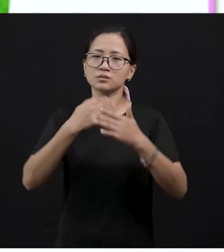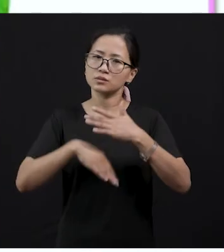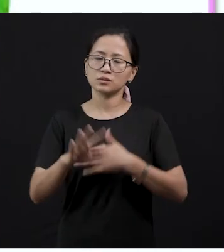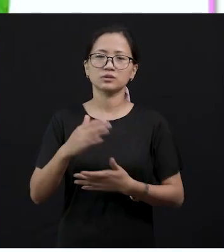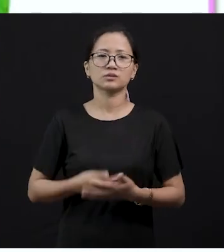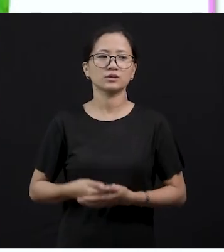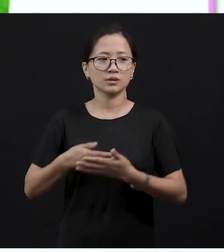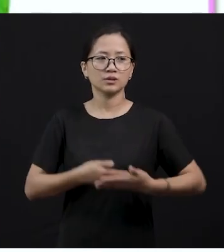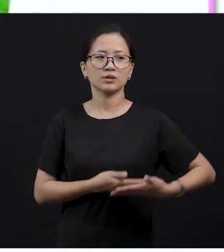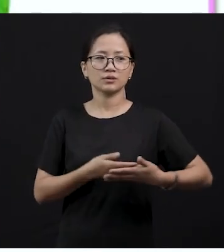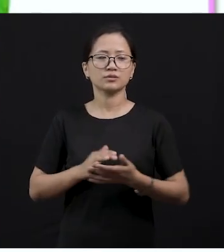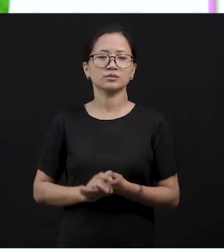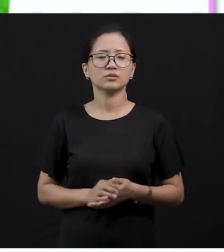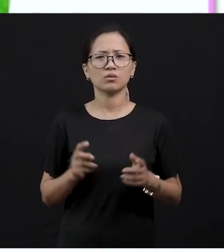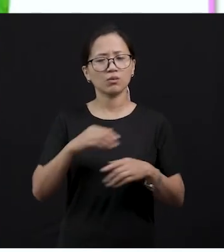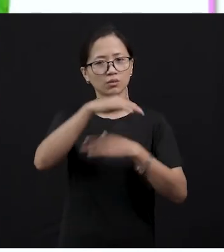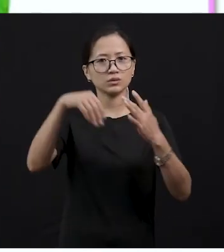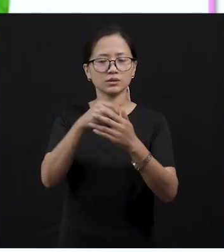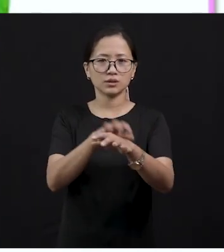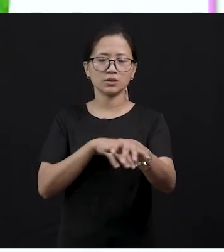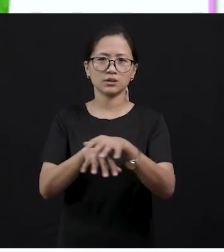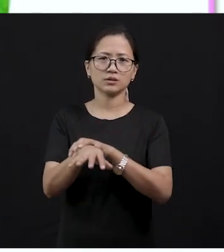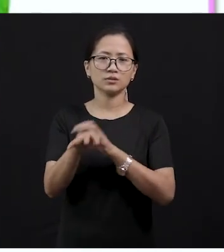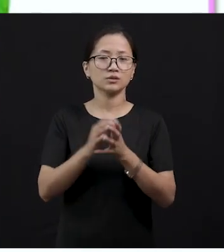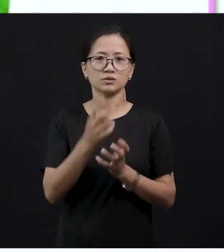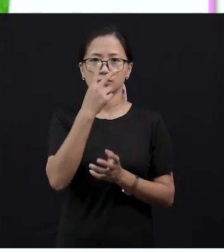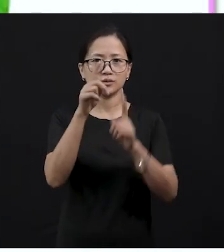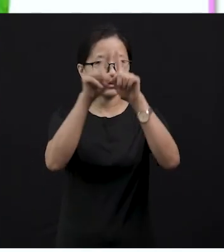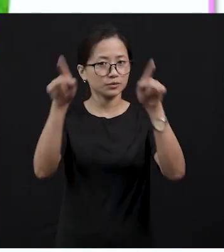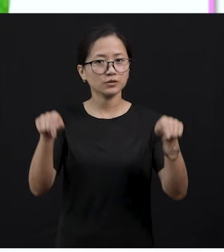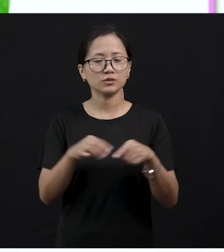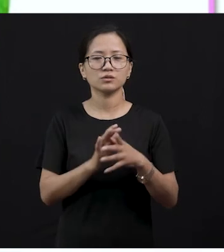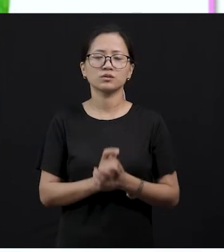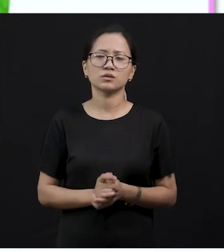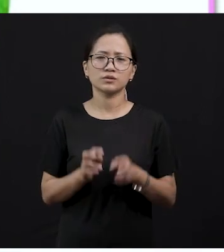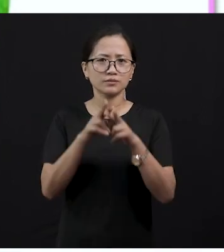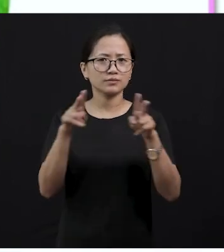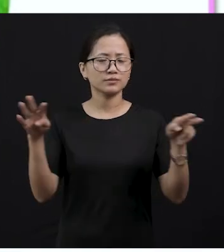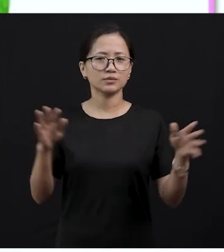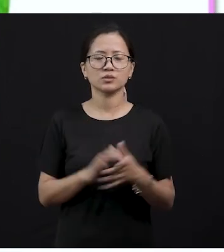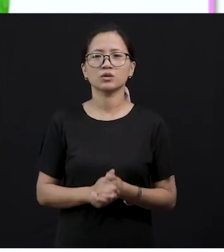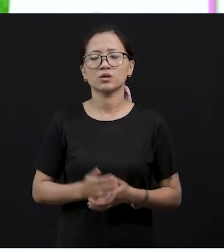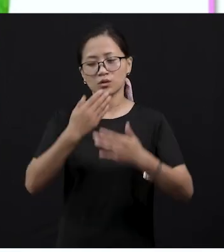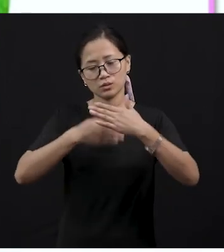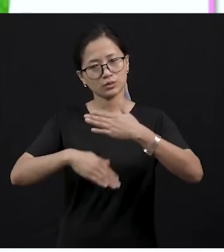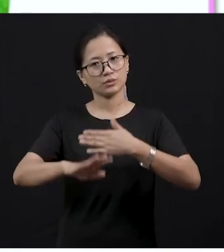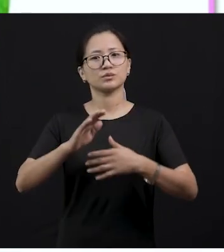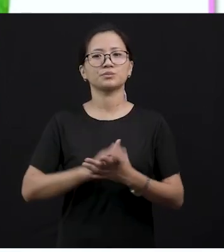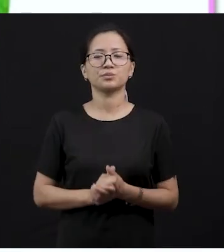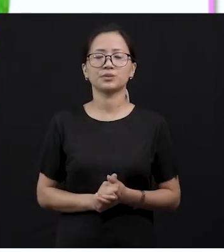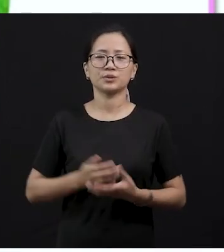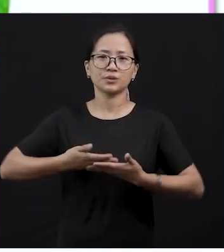reproduce. These animals, chicken, pig, horse, cow, you know, goat, duck, all